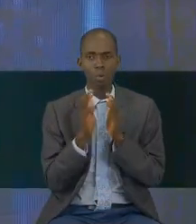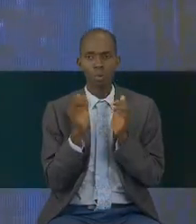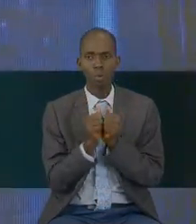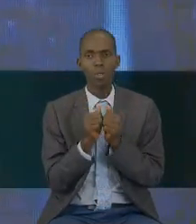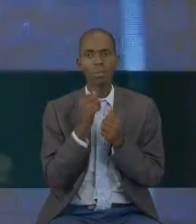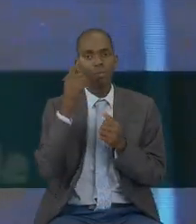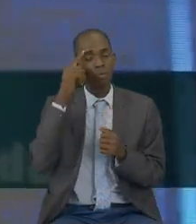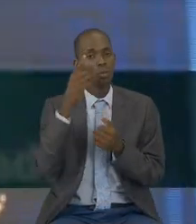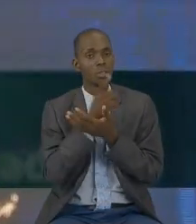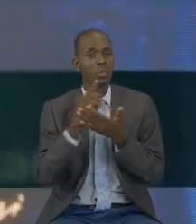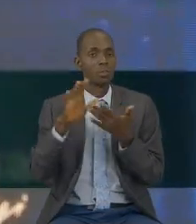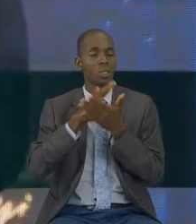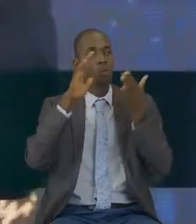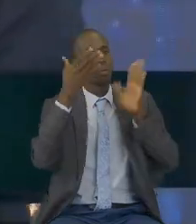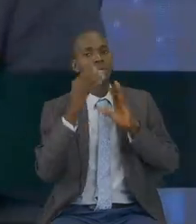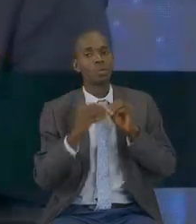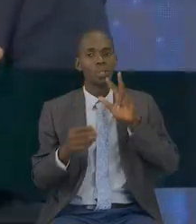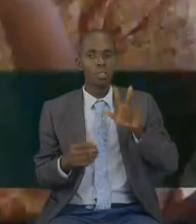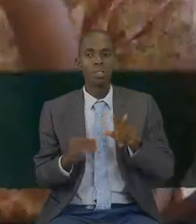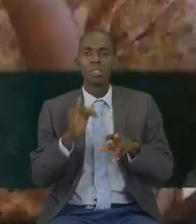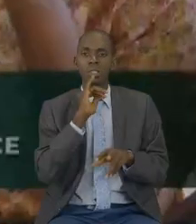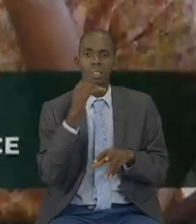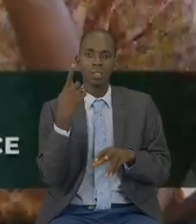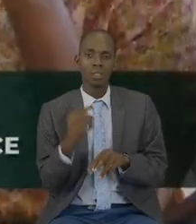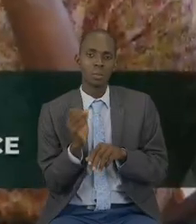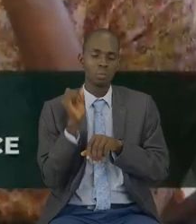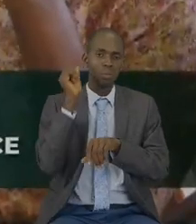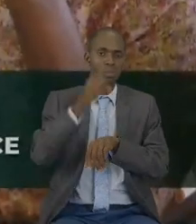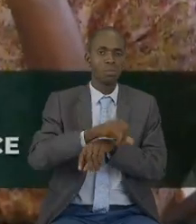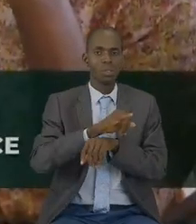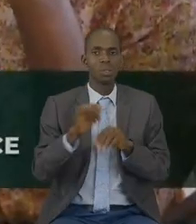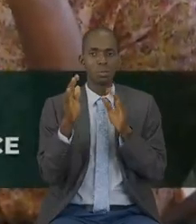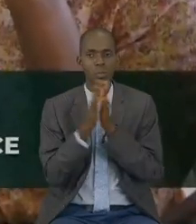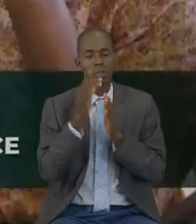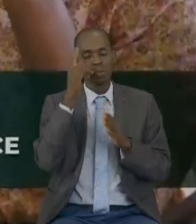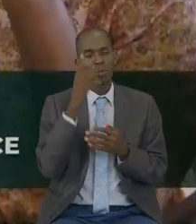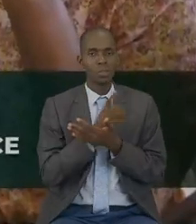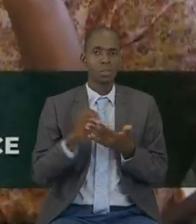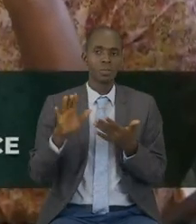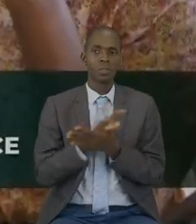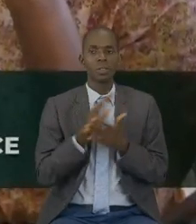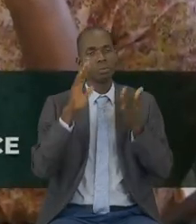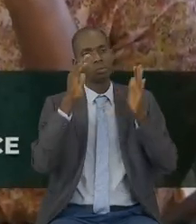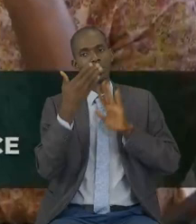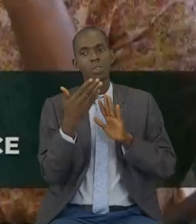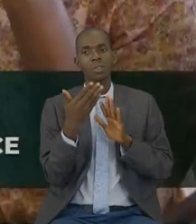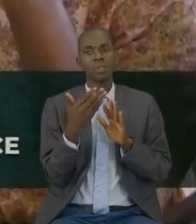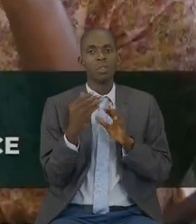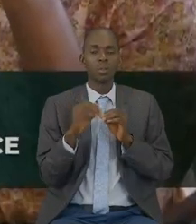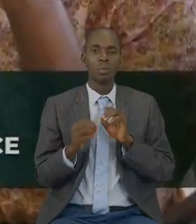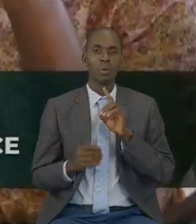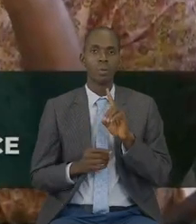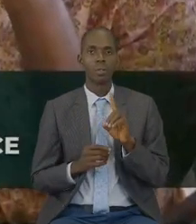Number three, his prevailing prayer for divine presence. Number one, we're looking at number